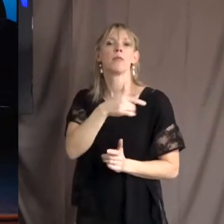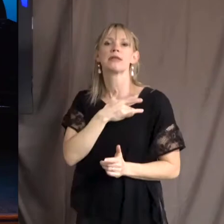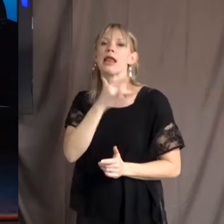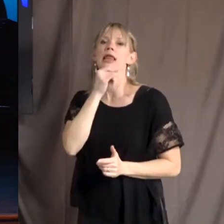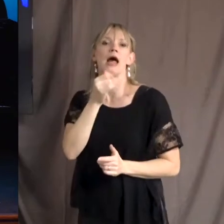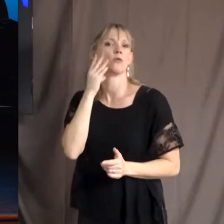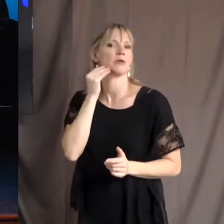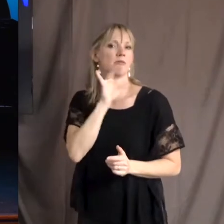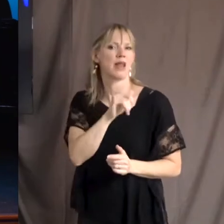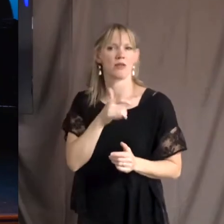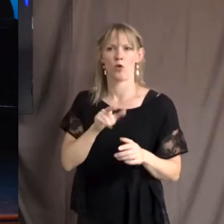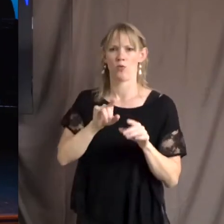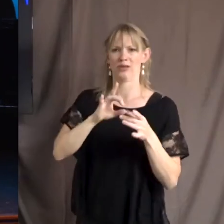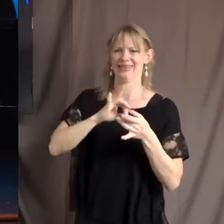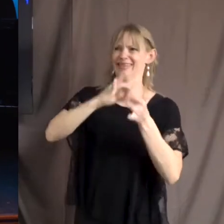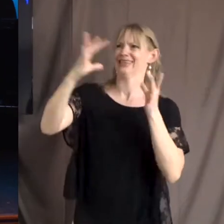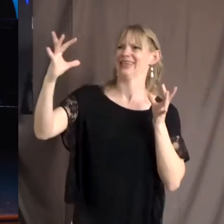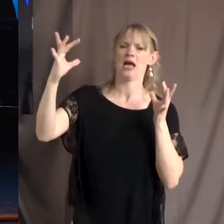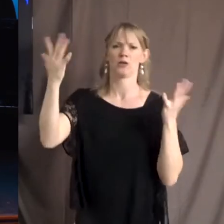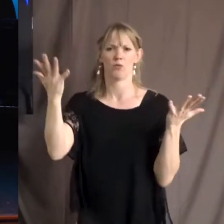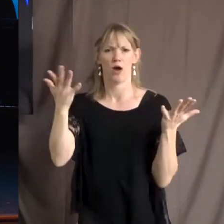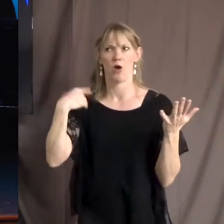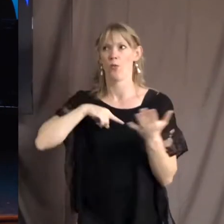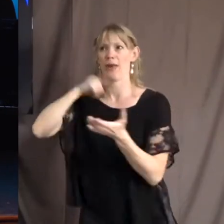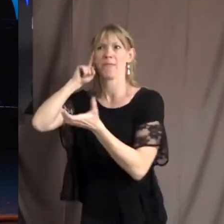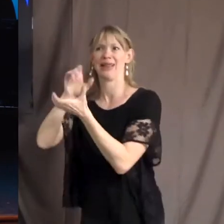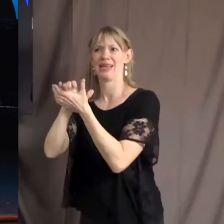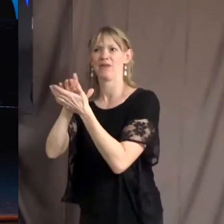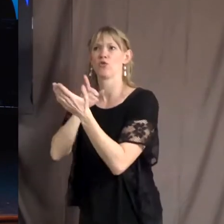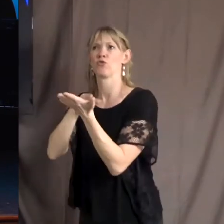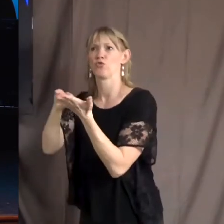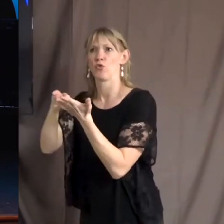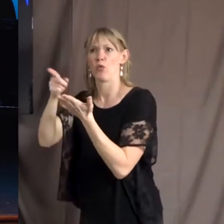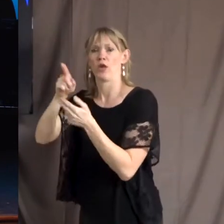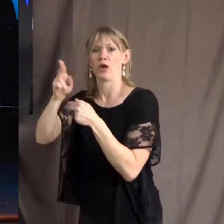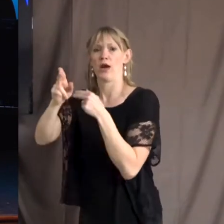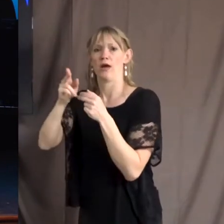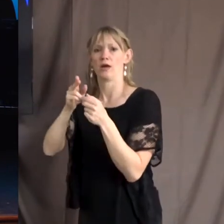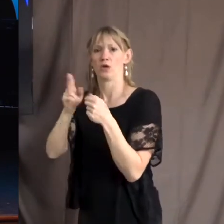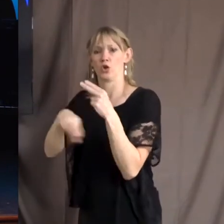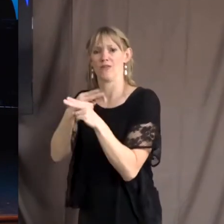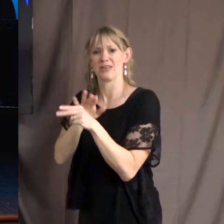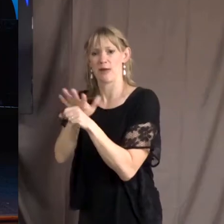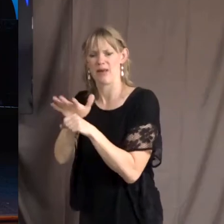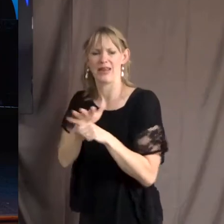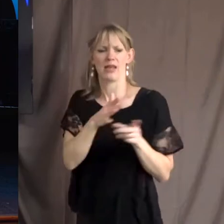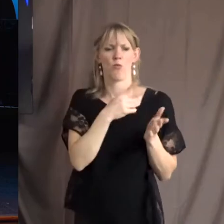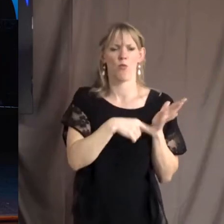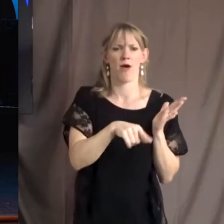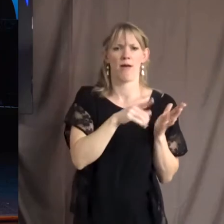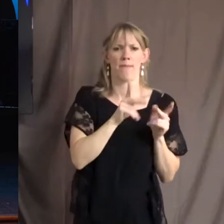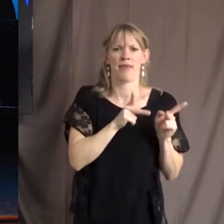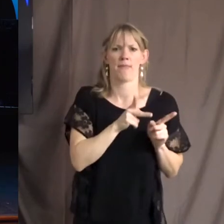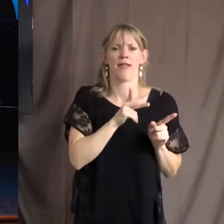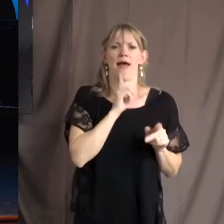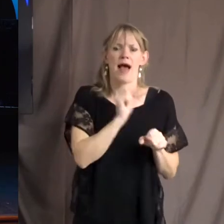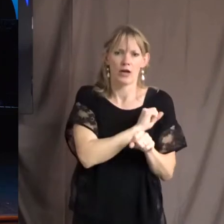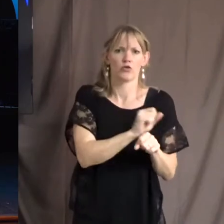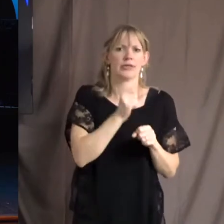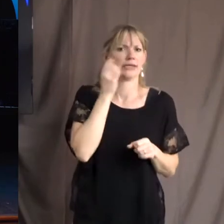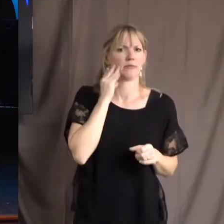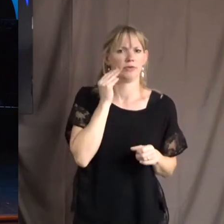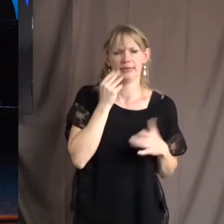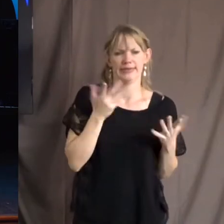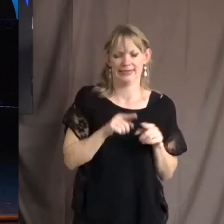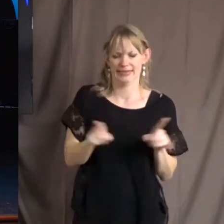So what's the dissonance between what we believe to be the truth about this abundant universe and what people are actually experiencing? What happens is